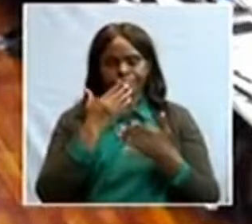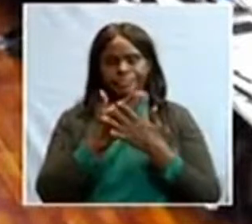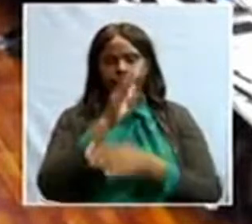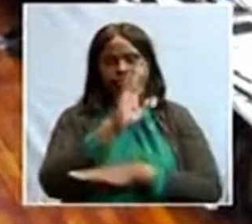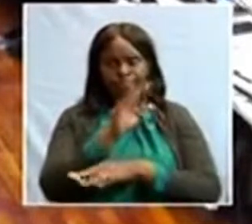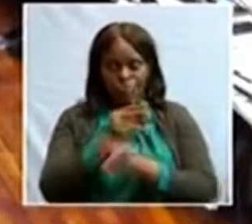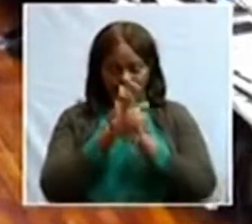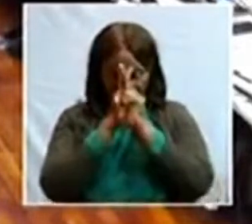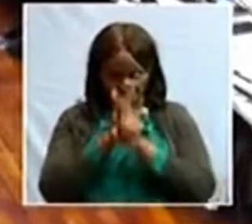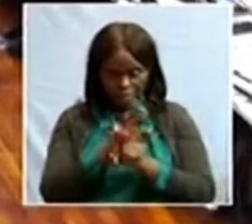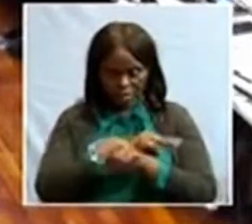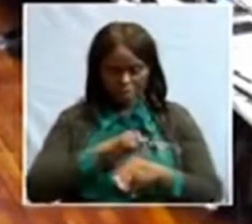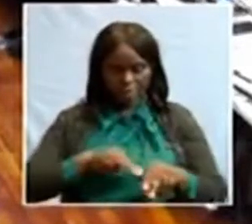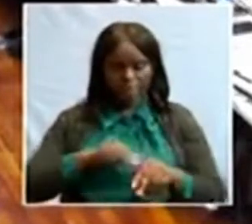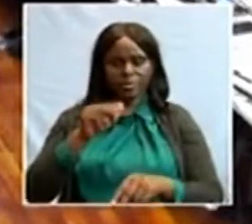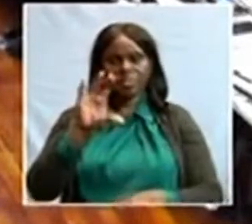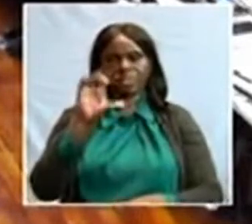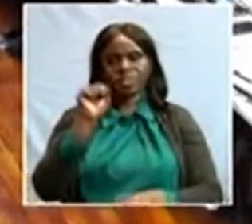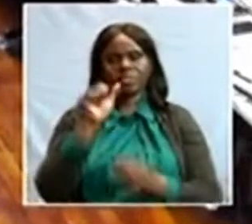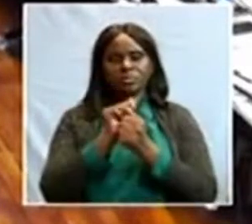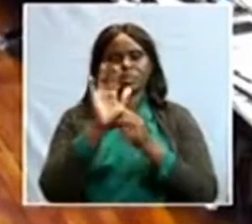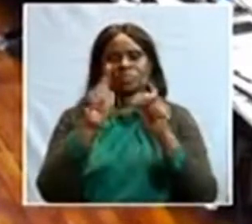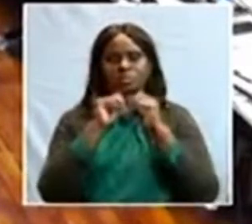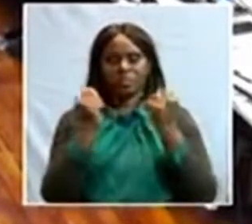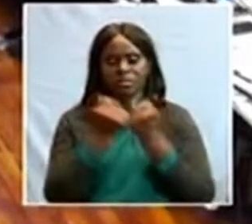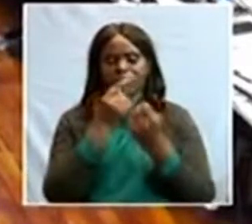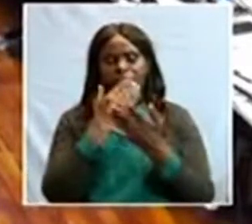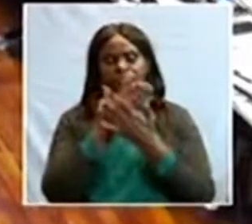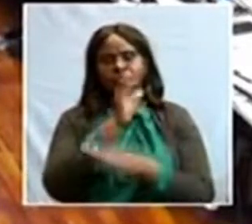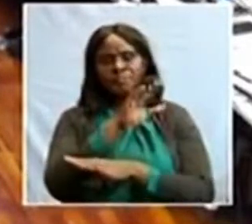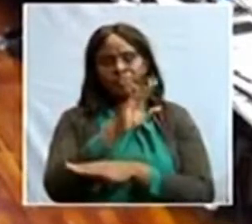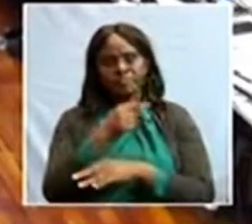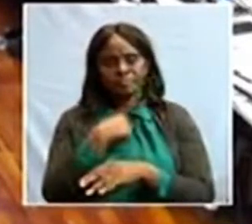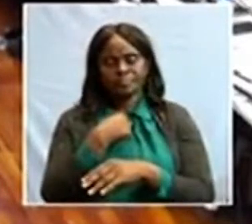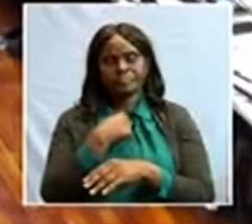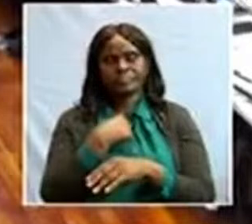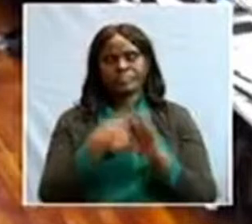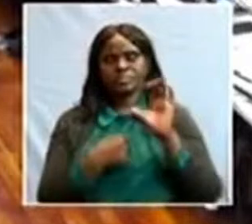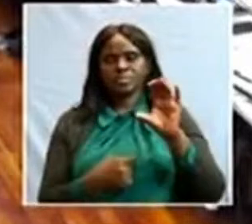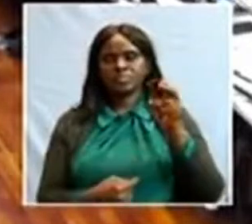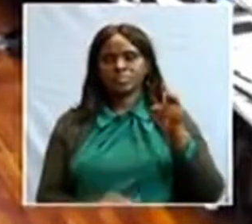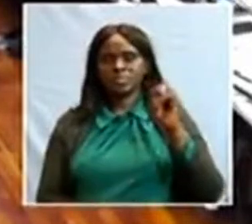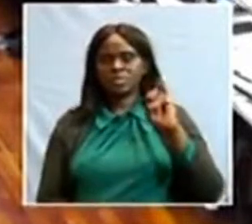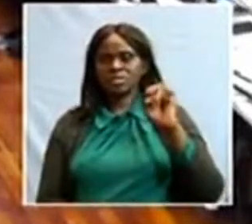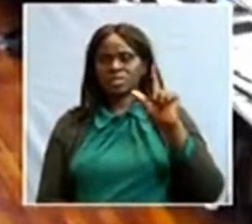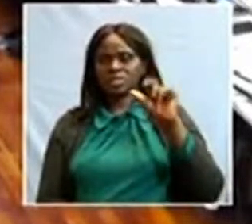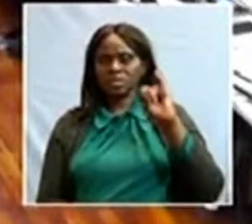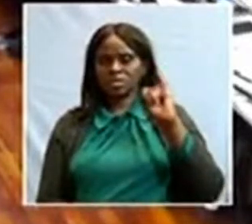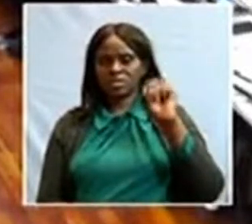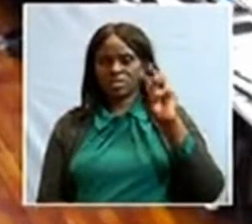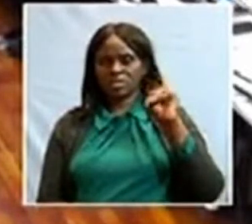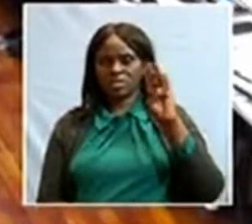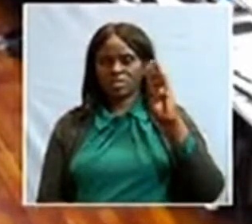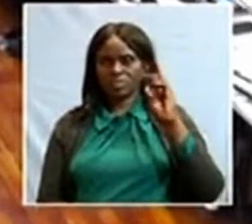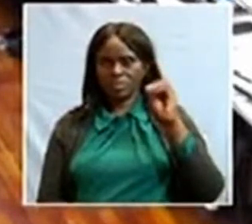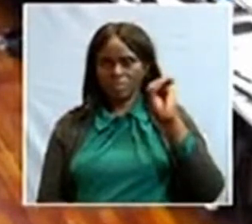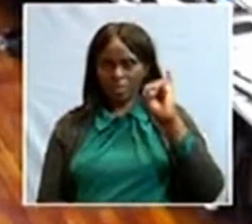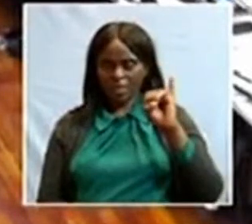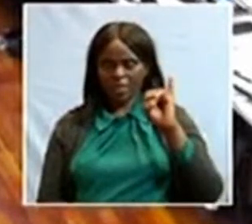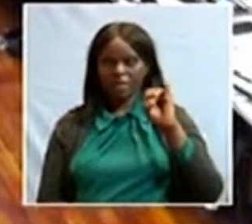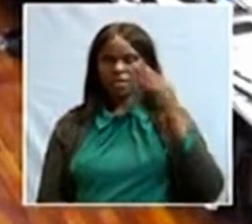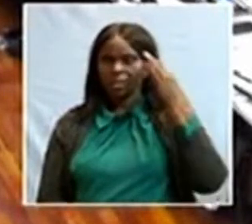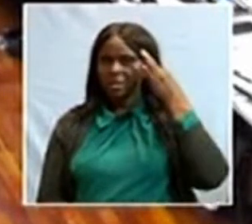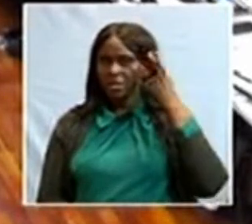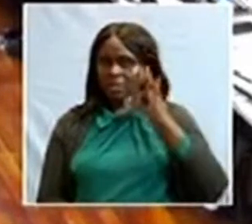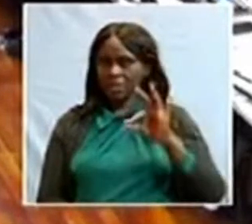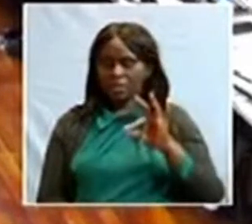afternoon, honorable members, CS and your team. Good afternoon. I am Chidimboi Elijah from the Office of the Clerk of National